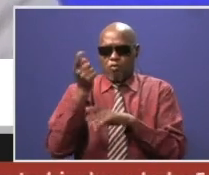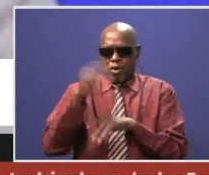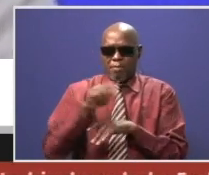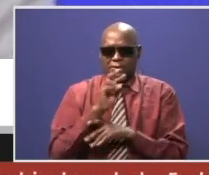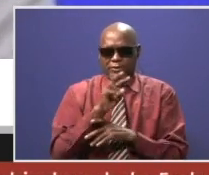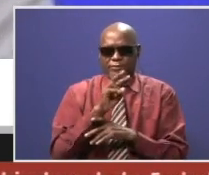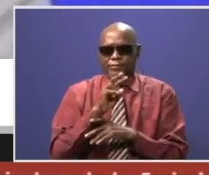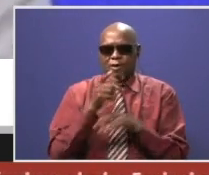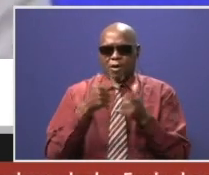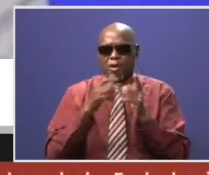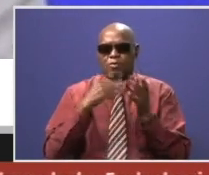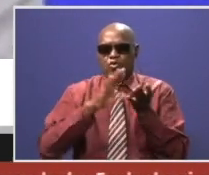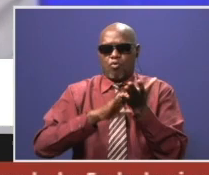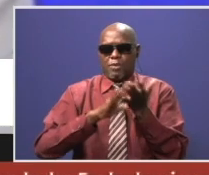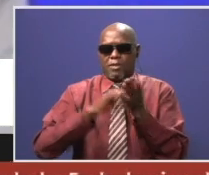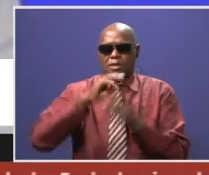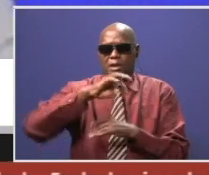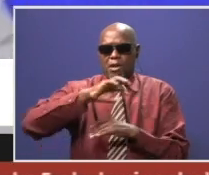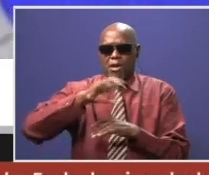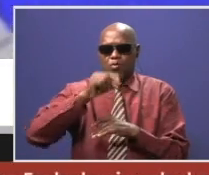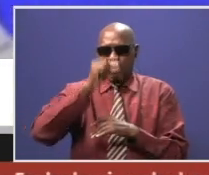Allow me to commend the county government of Homa Bay